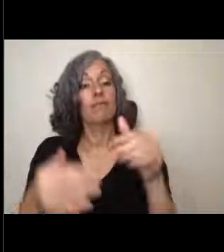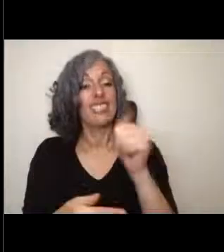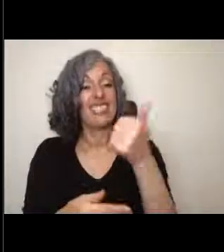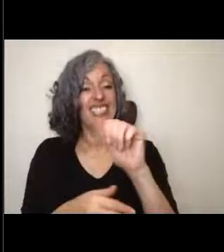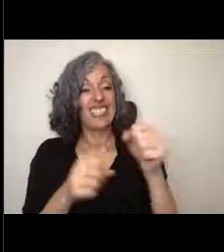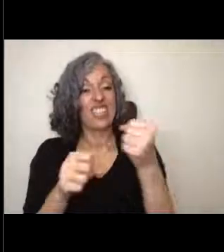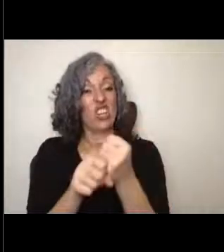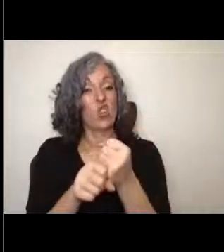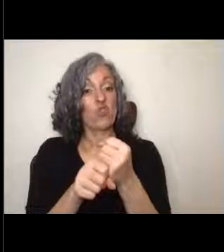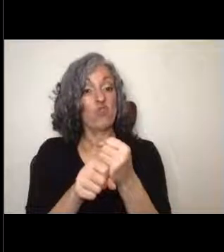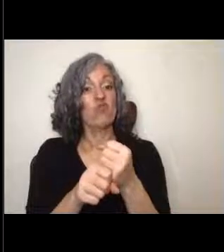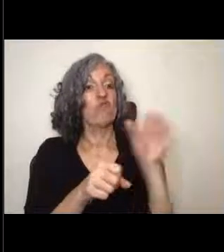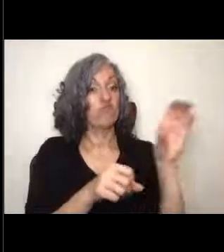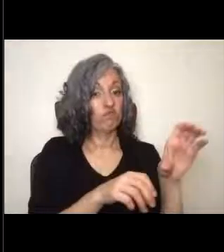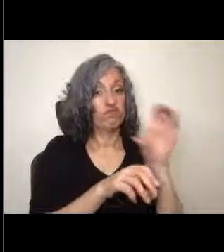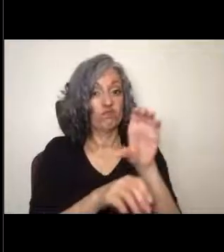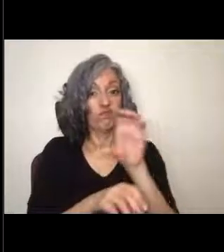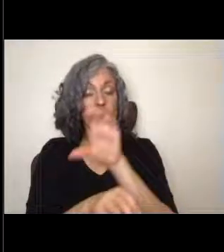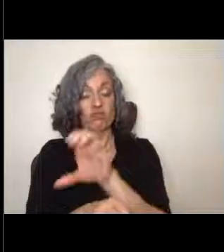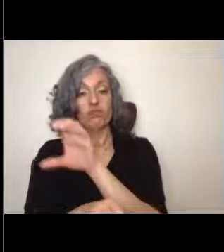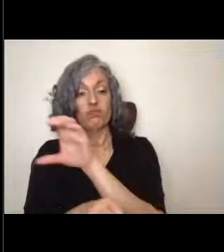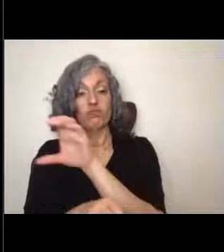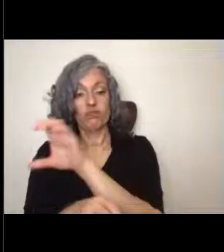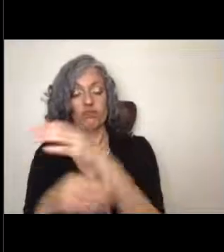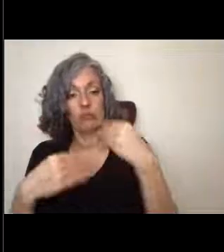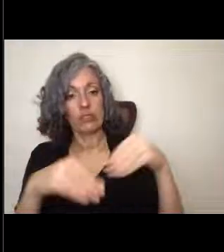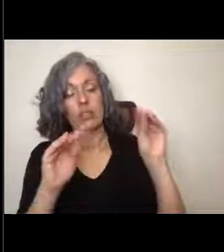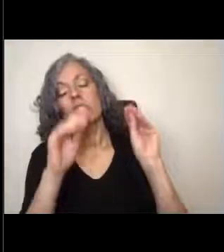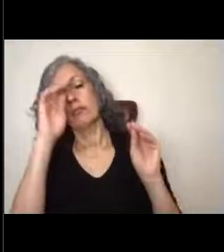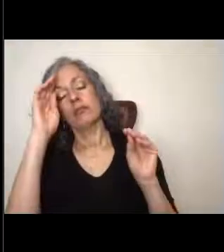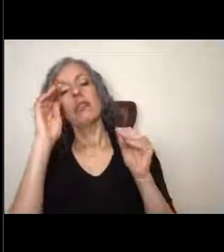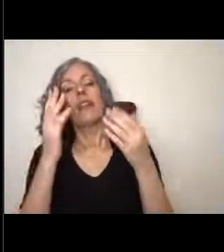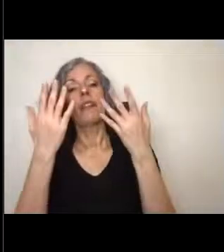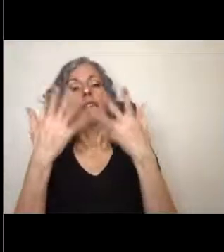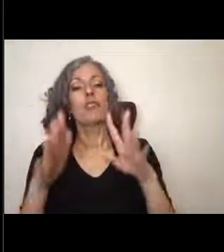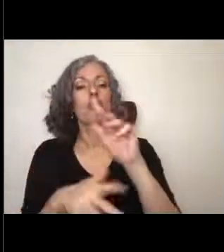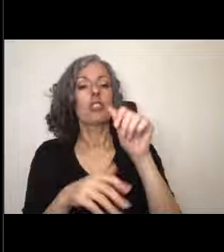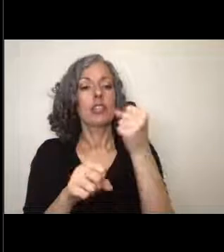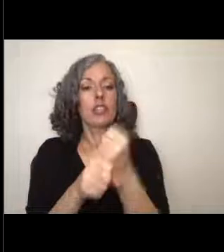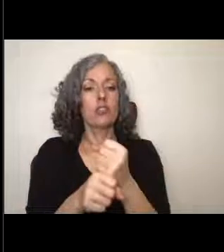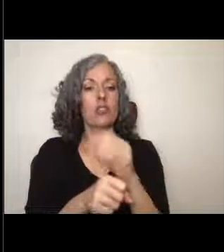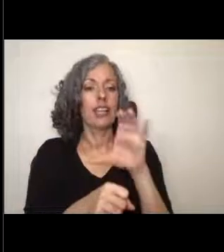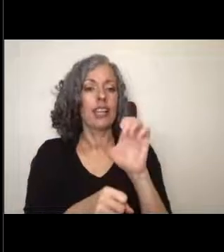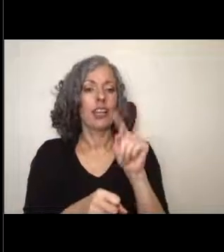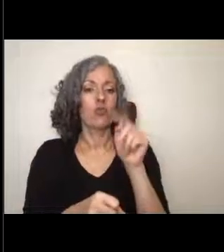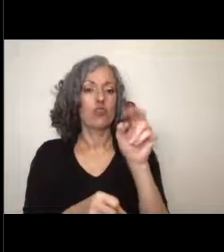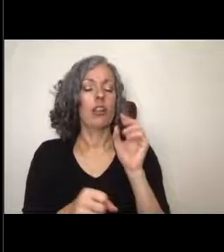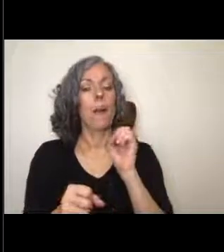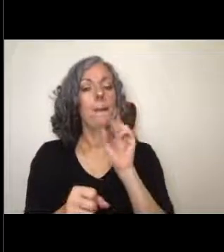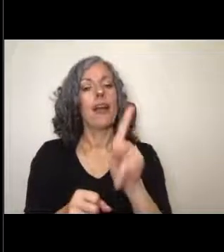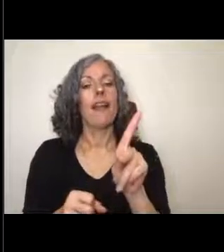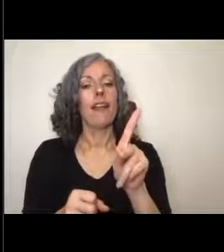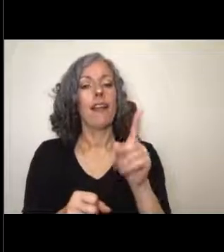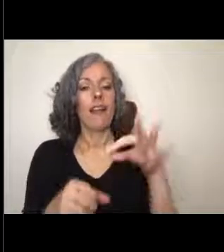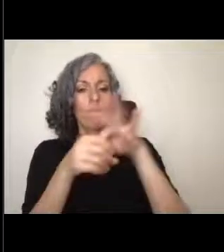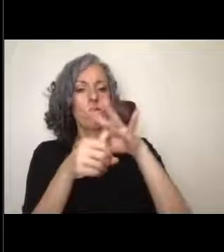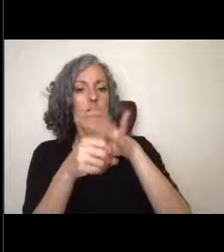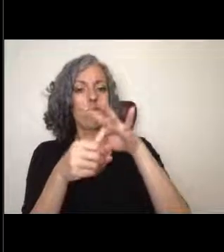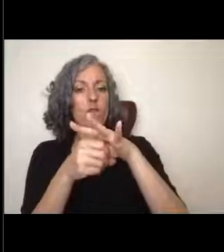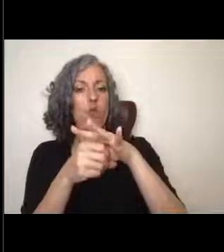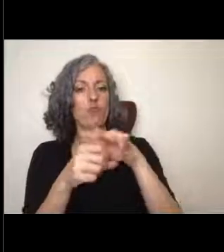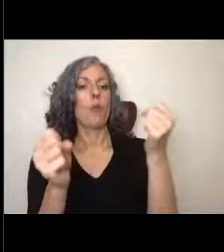of sale. At the conclusion of the 10-year period, Caltrans will come back to the commission requesting a vote of approval for the sale